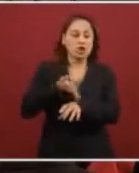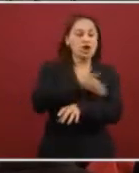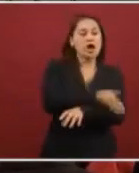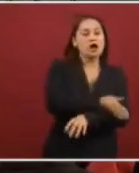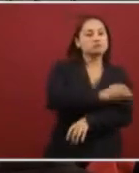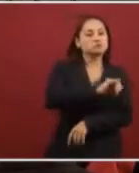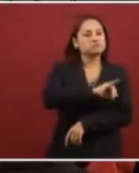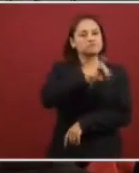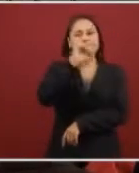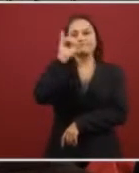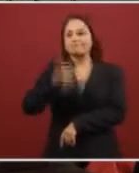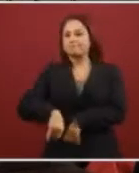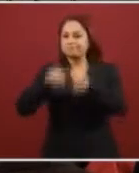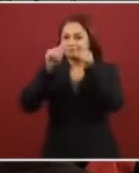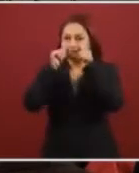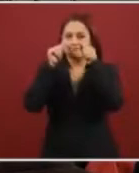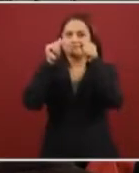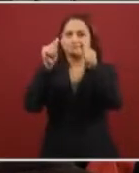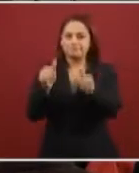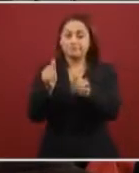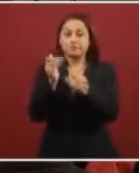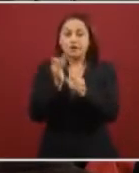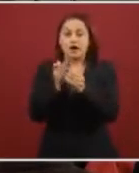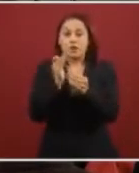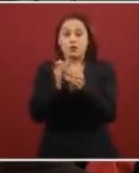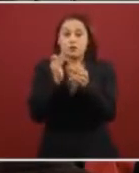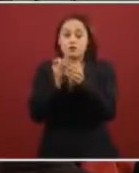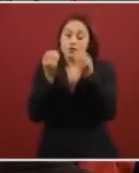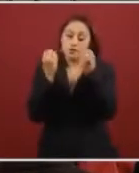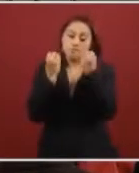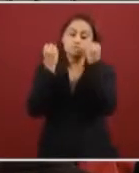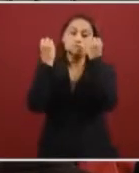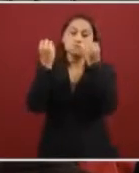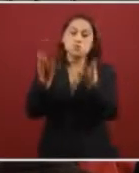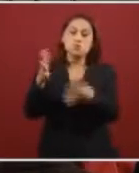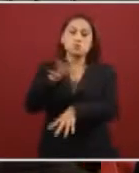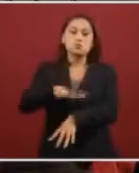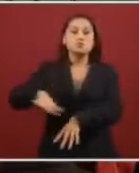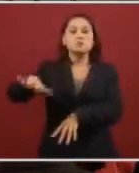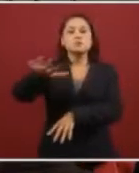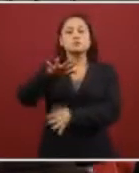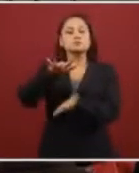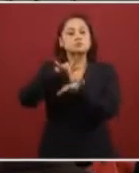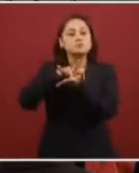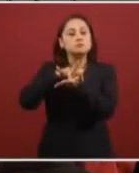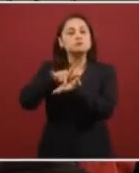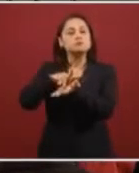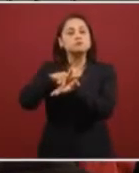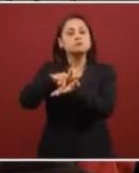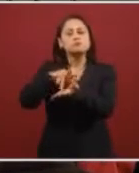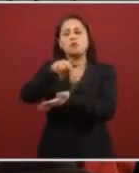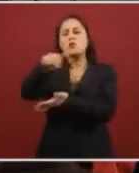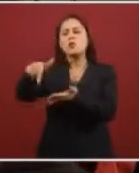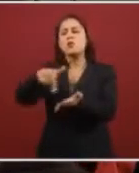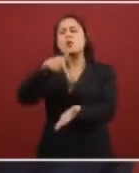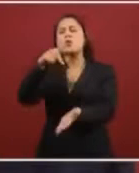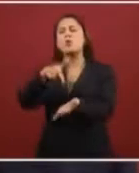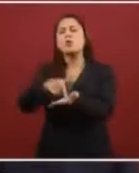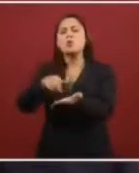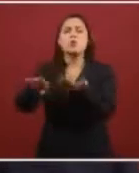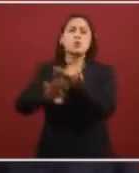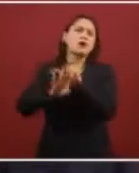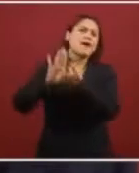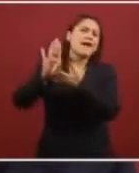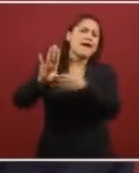están llegando apoyos a las comunidades marginadas to the margined y